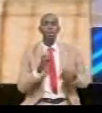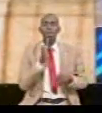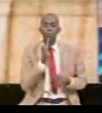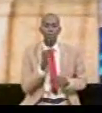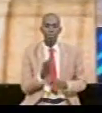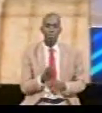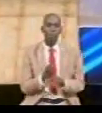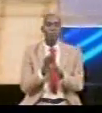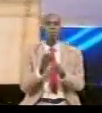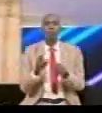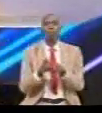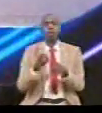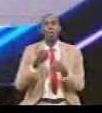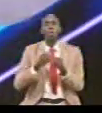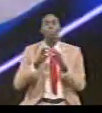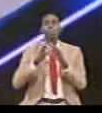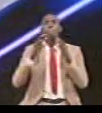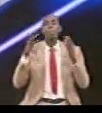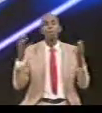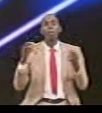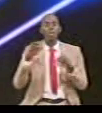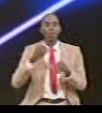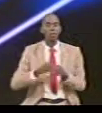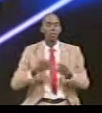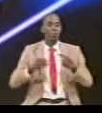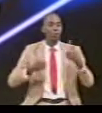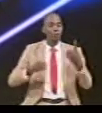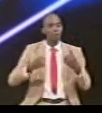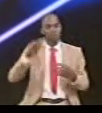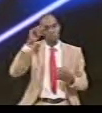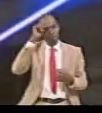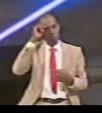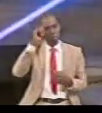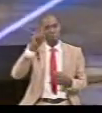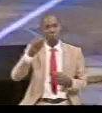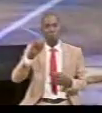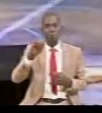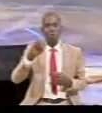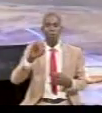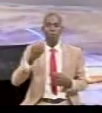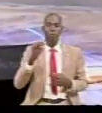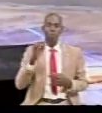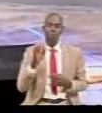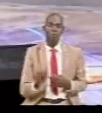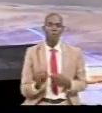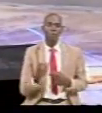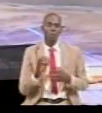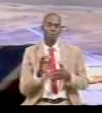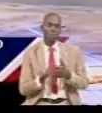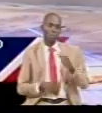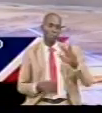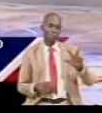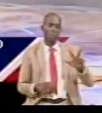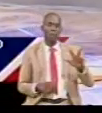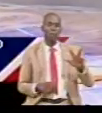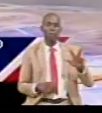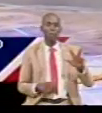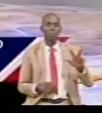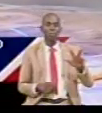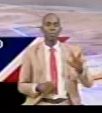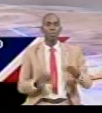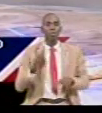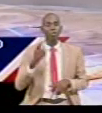also in much. 1 Timothy chapter 3, we're reading from verse 11. Even